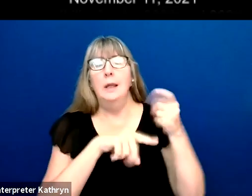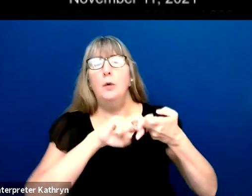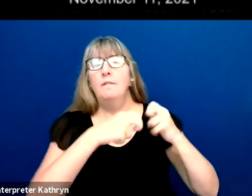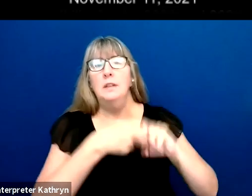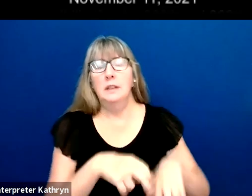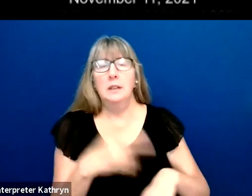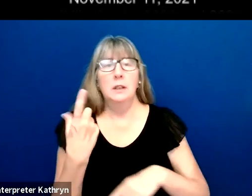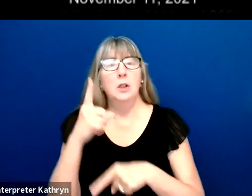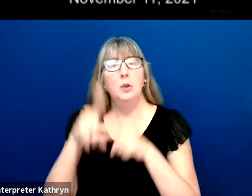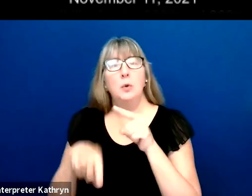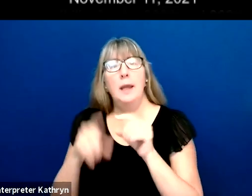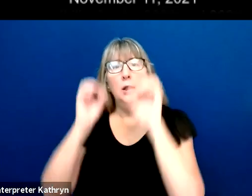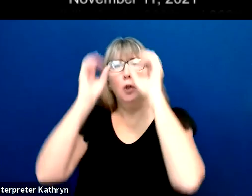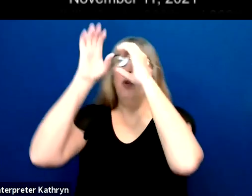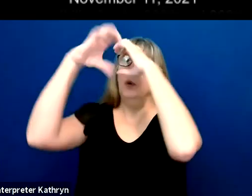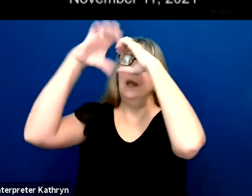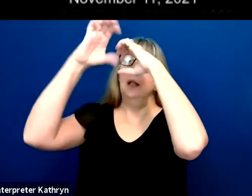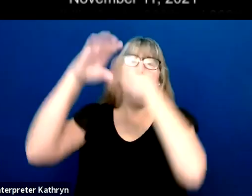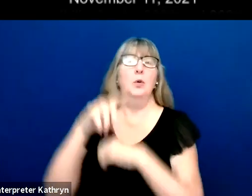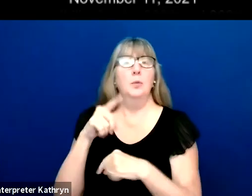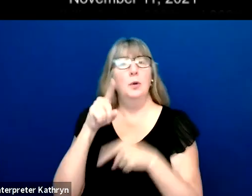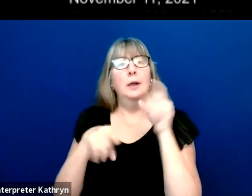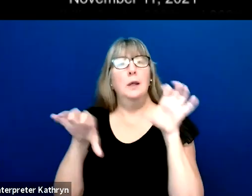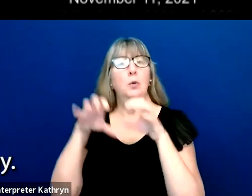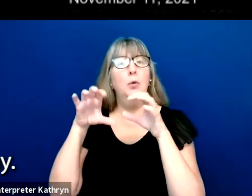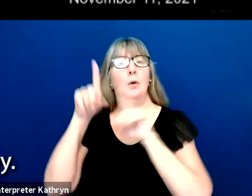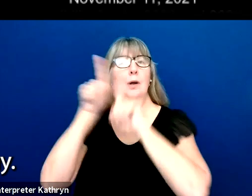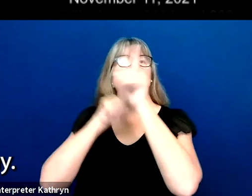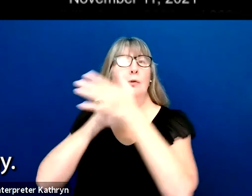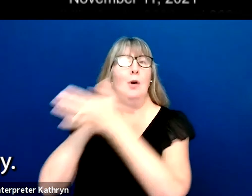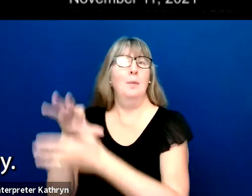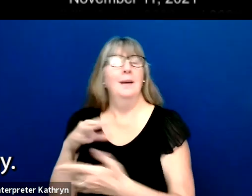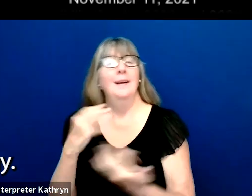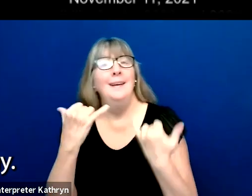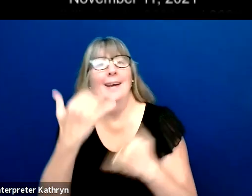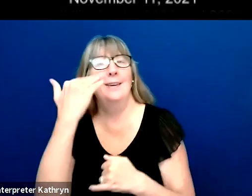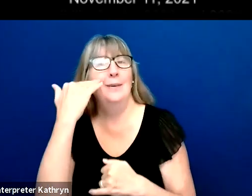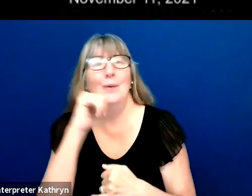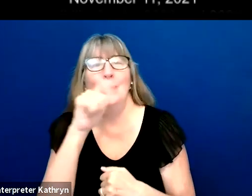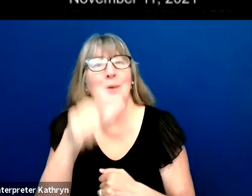can't look through a telescope, you shouldn't do astronomy. And of course, we all know that nobody needs to look through a telescope anymore to do astronomy.